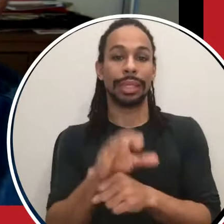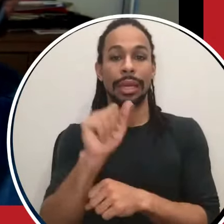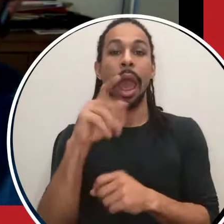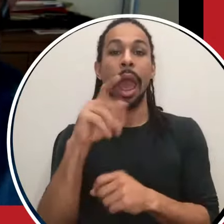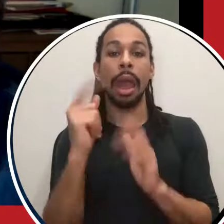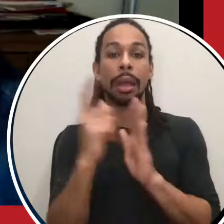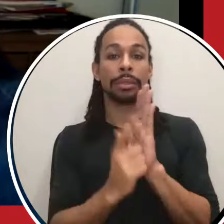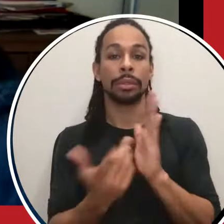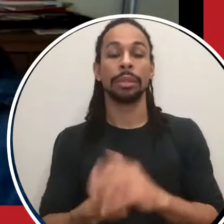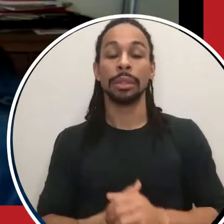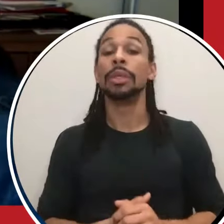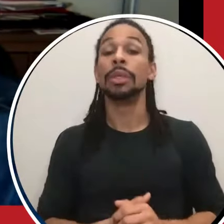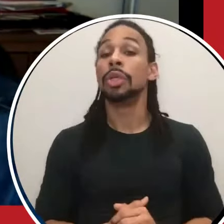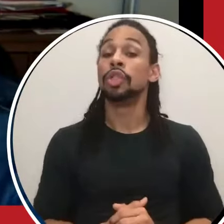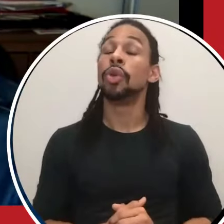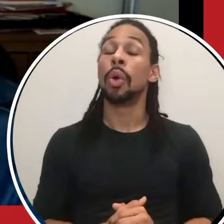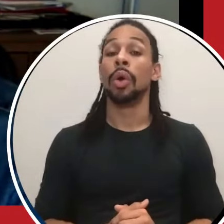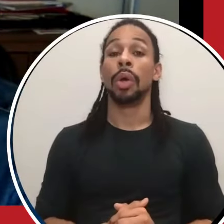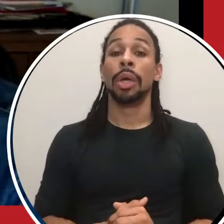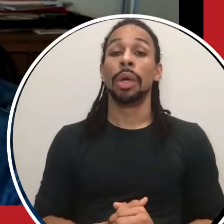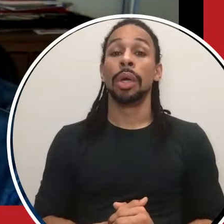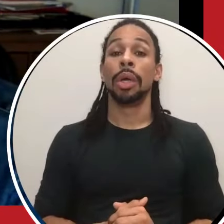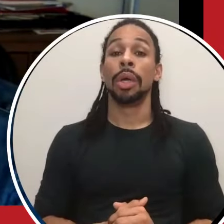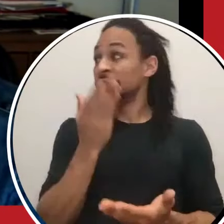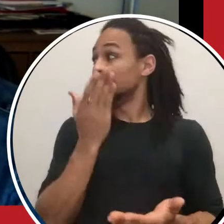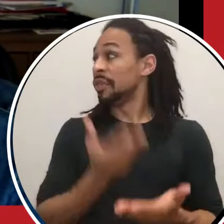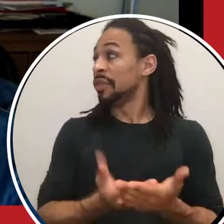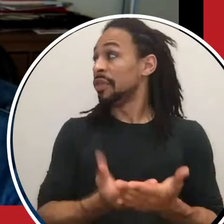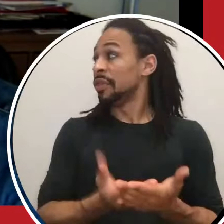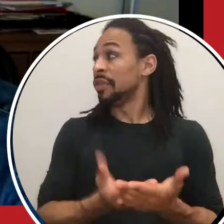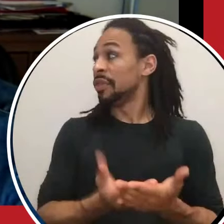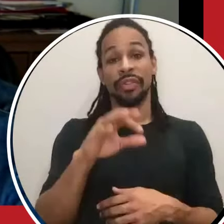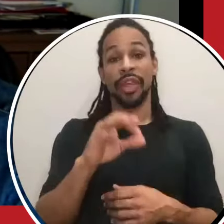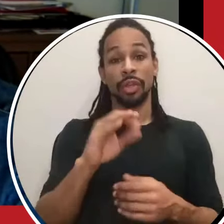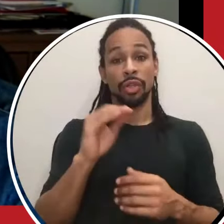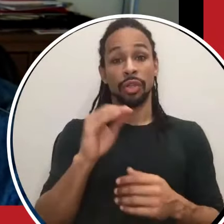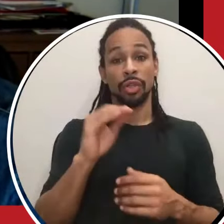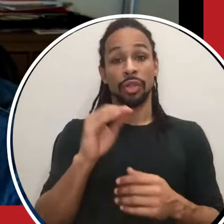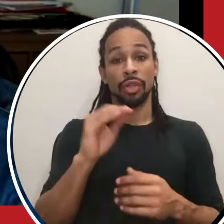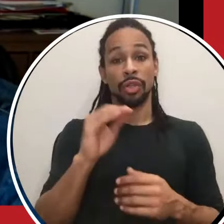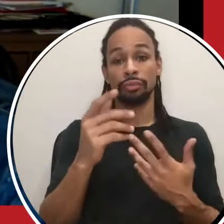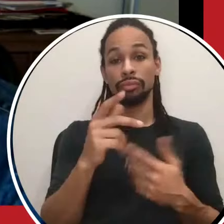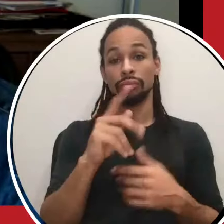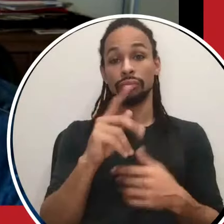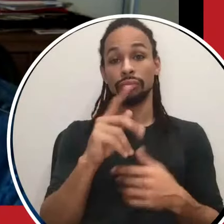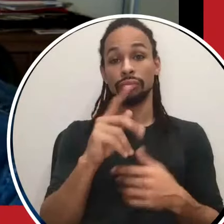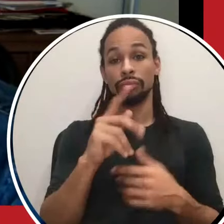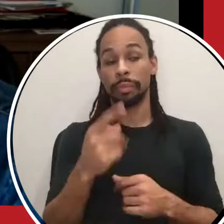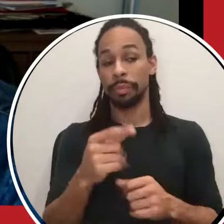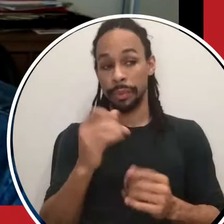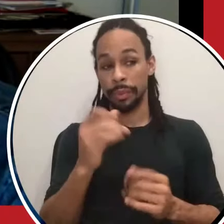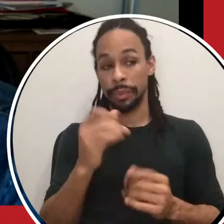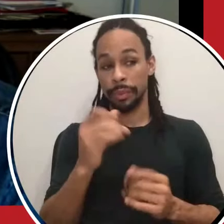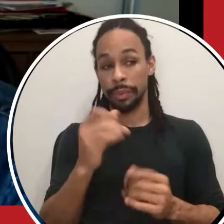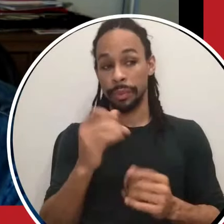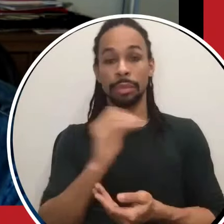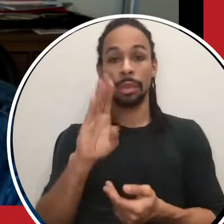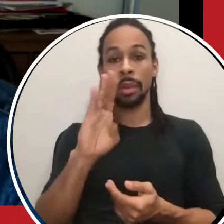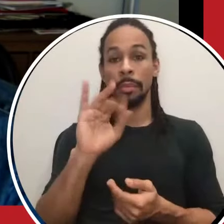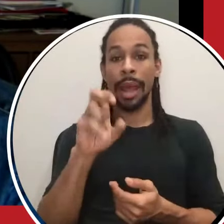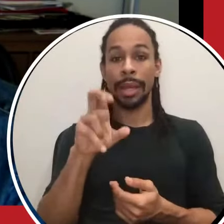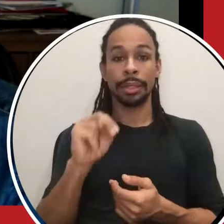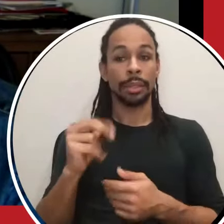Trump and, you know, Biden will be the president, that doesn't mean that, you know, by no means mean the fight is over. It means the fight is just, you